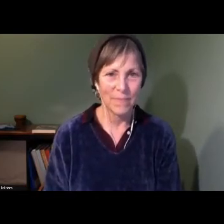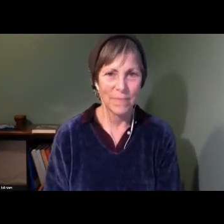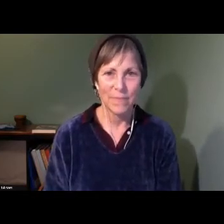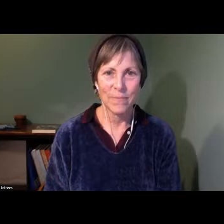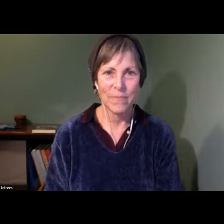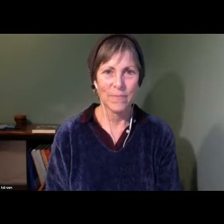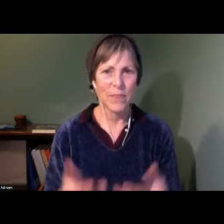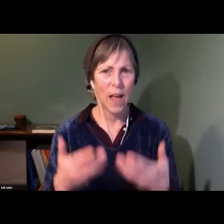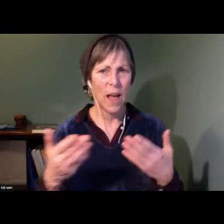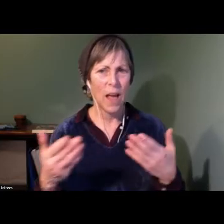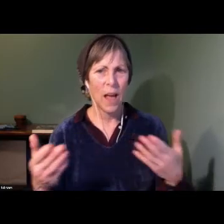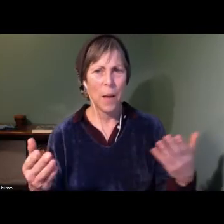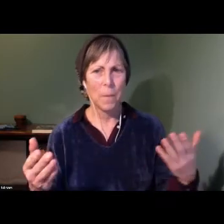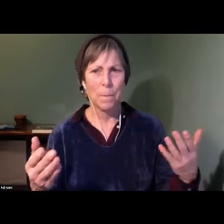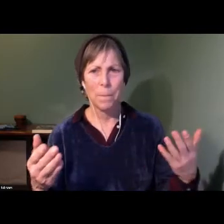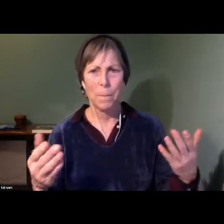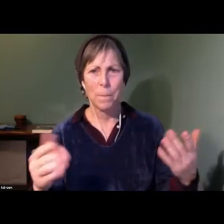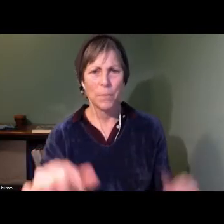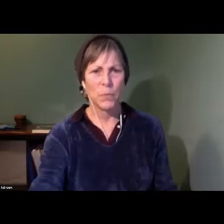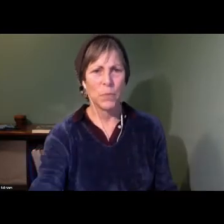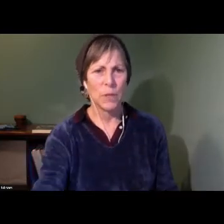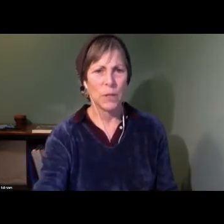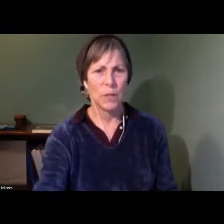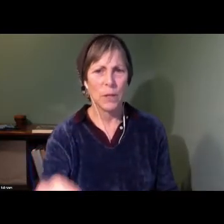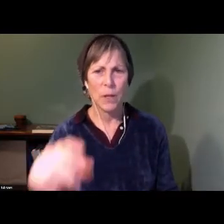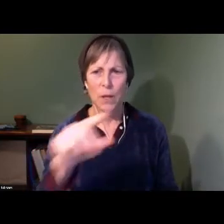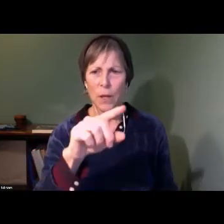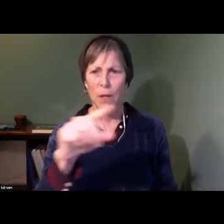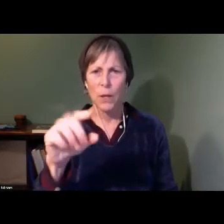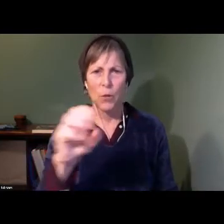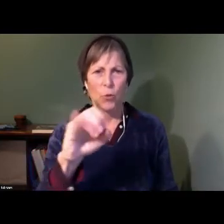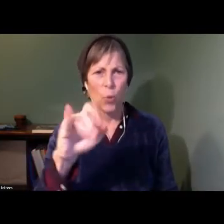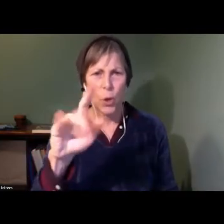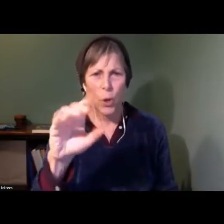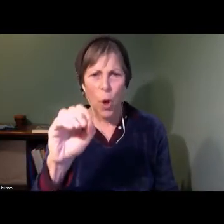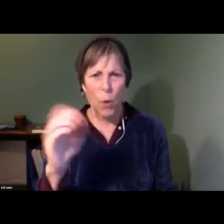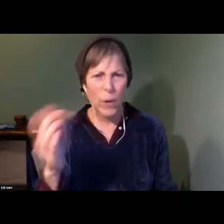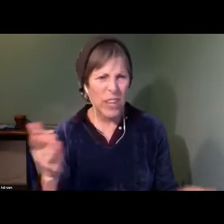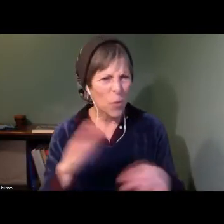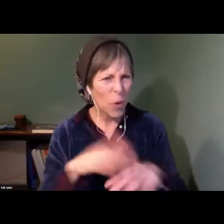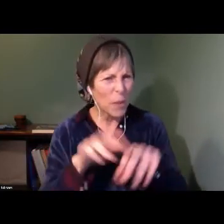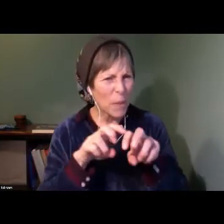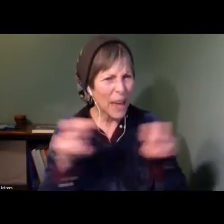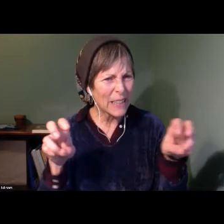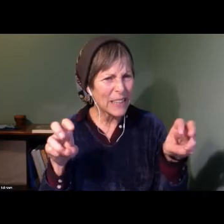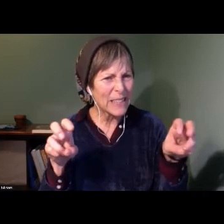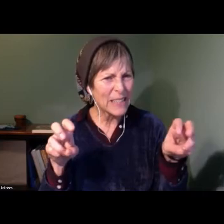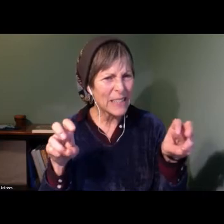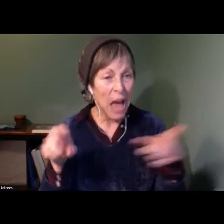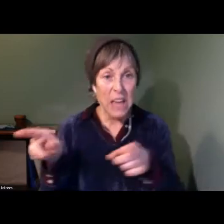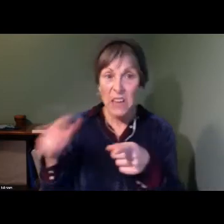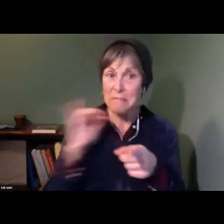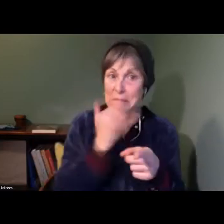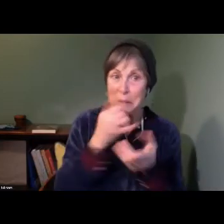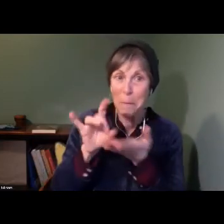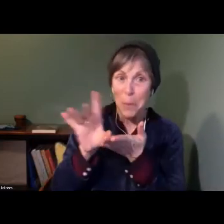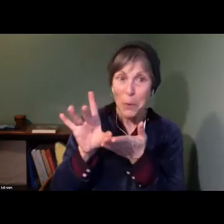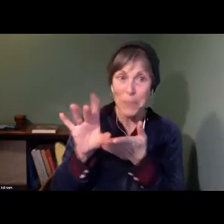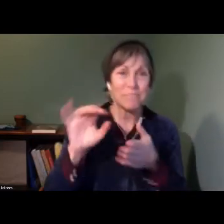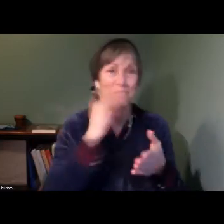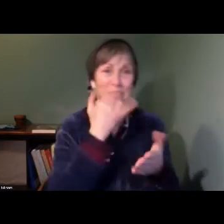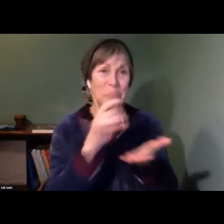Zoilo Torres, you in the panelists list? I think he got... Did he get booted? Booted, yeah,